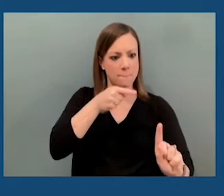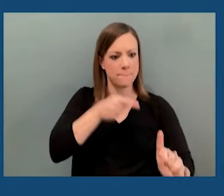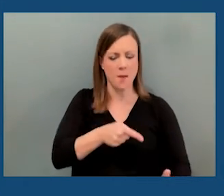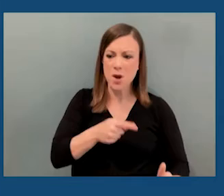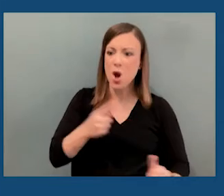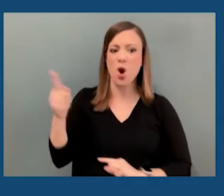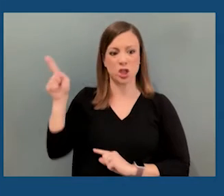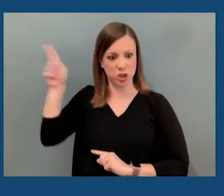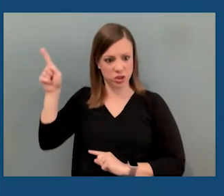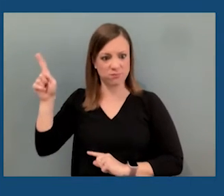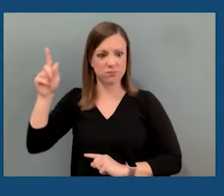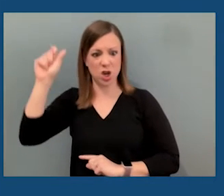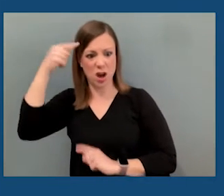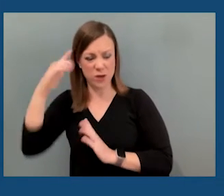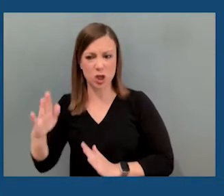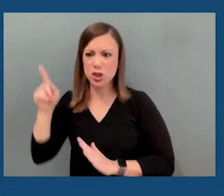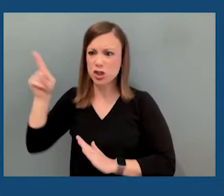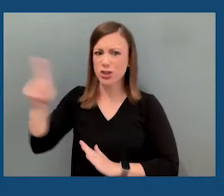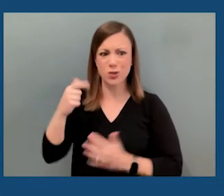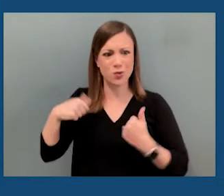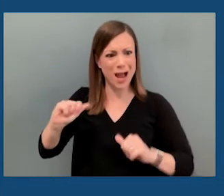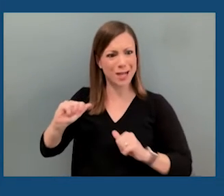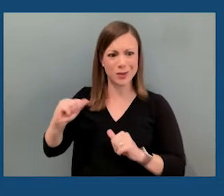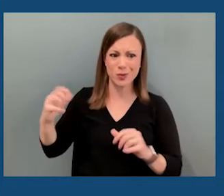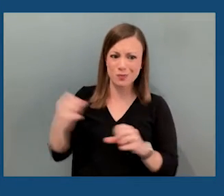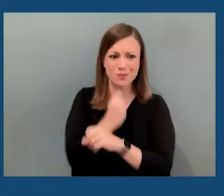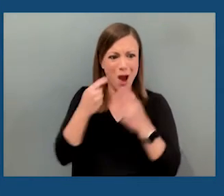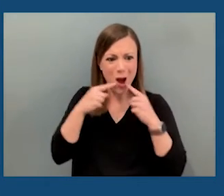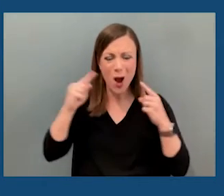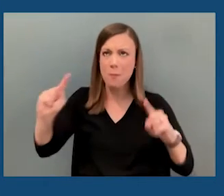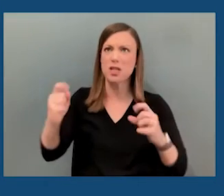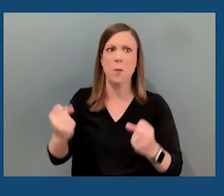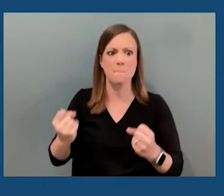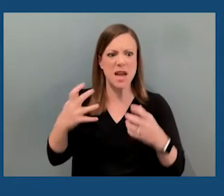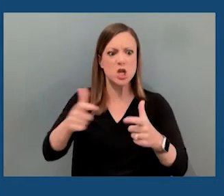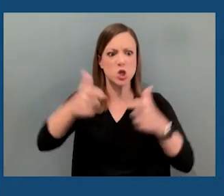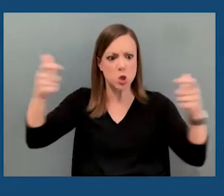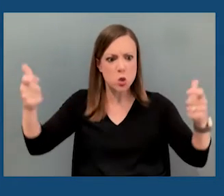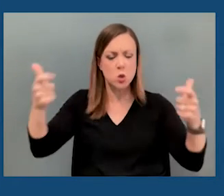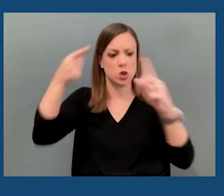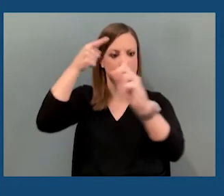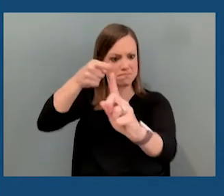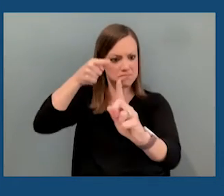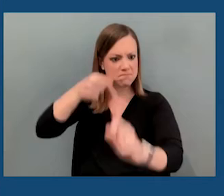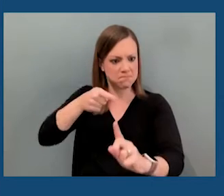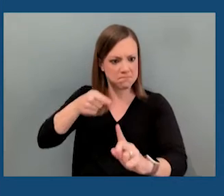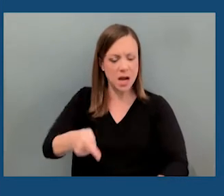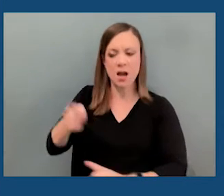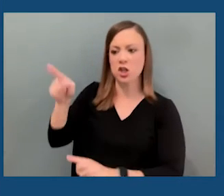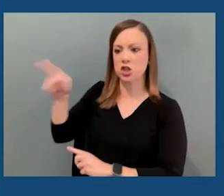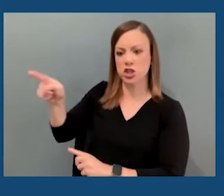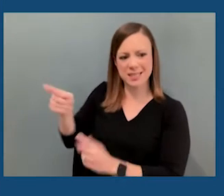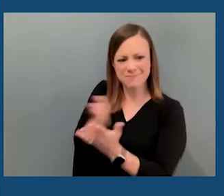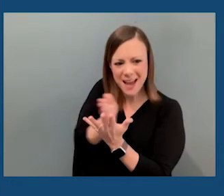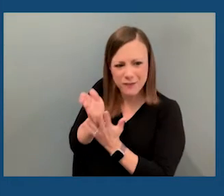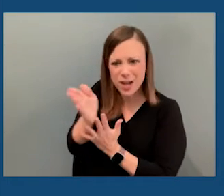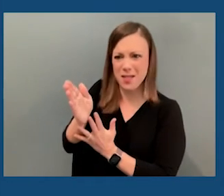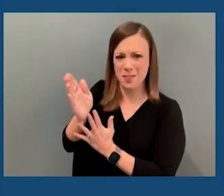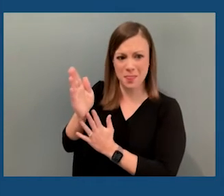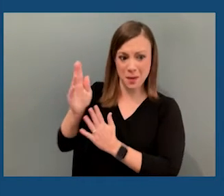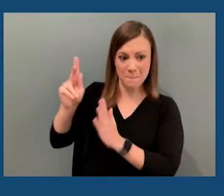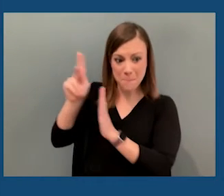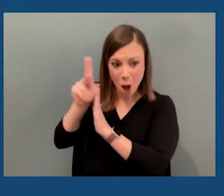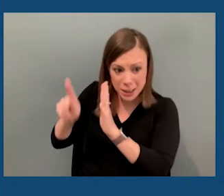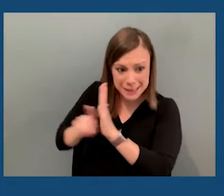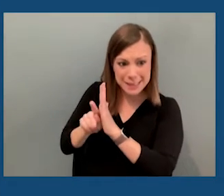state. She has shown an uncanny ability to navigate the policies, the politics, and sometimes even the